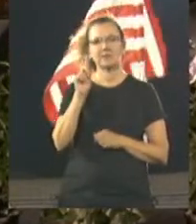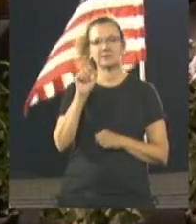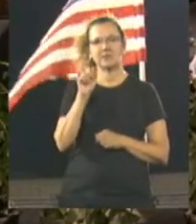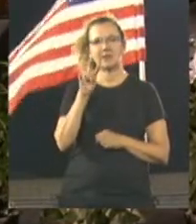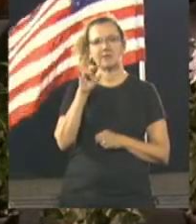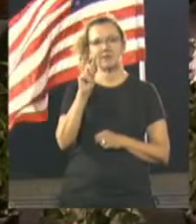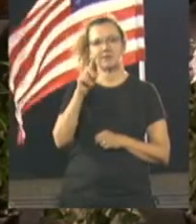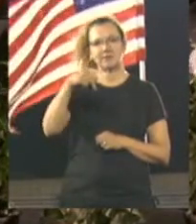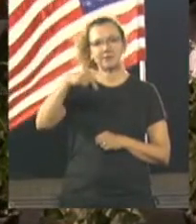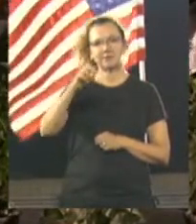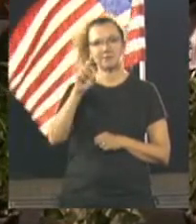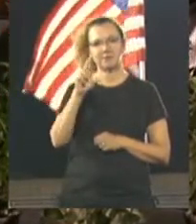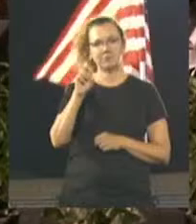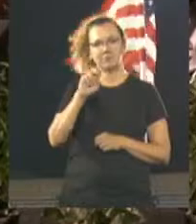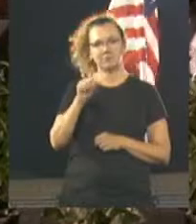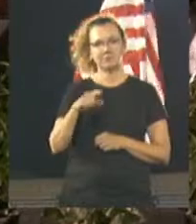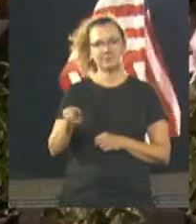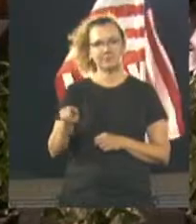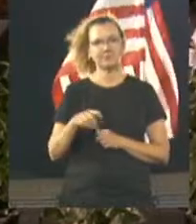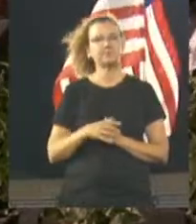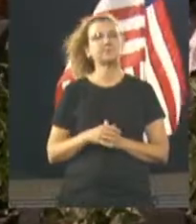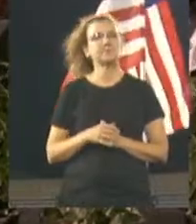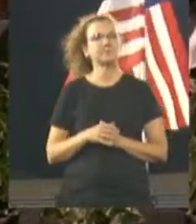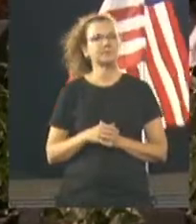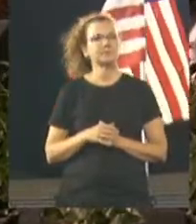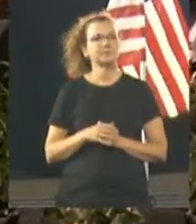David Perez.